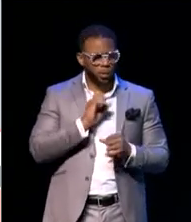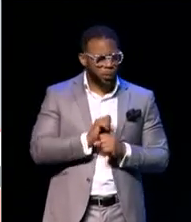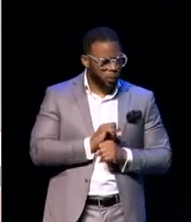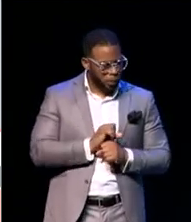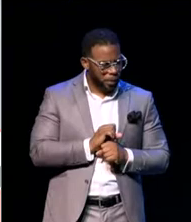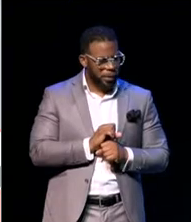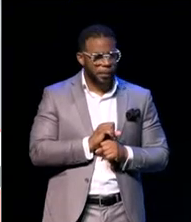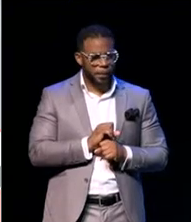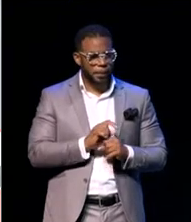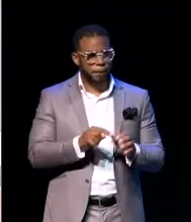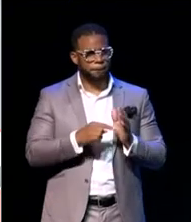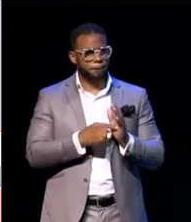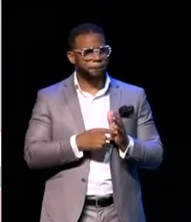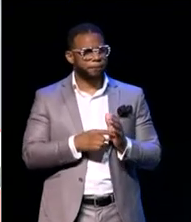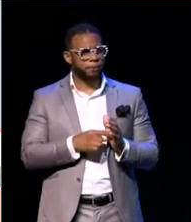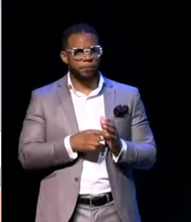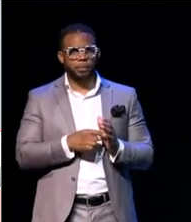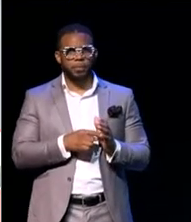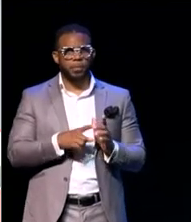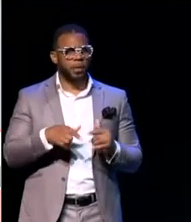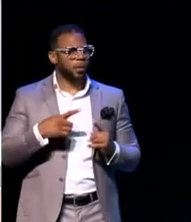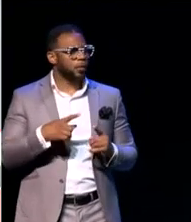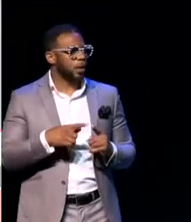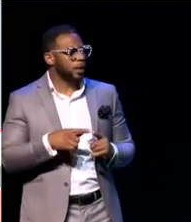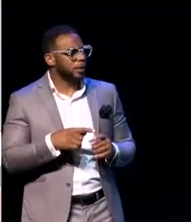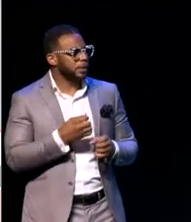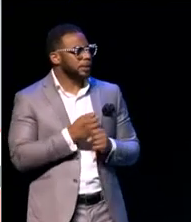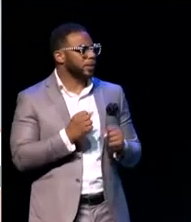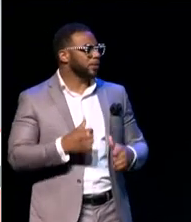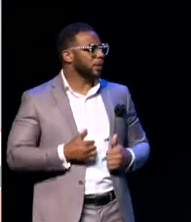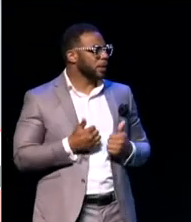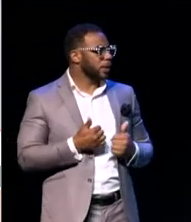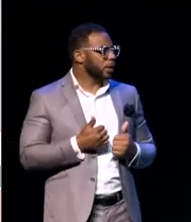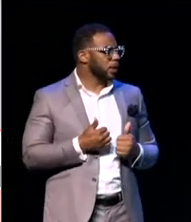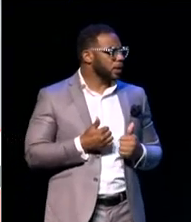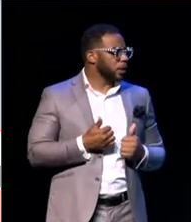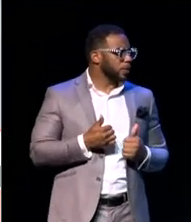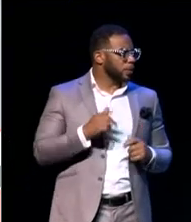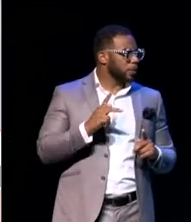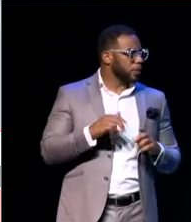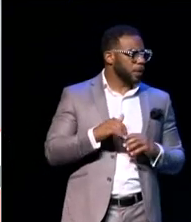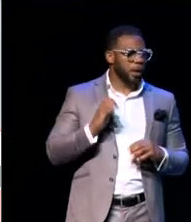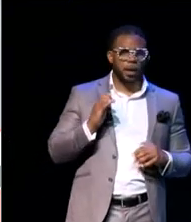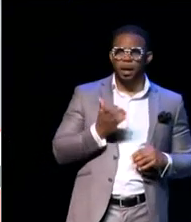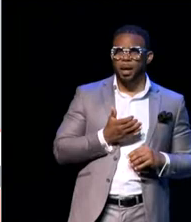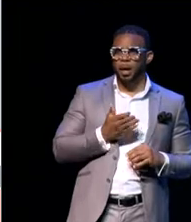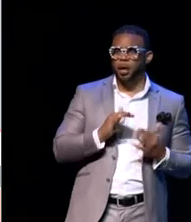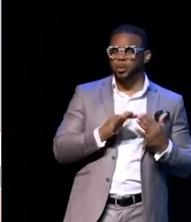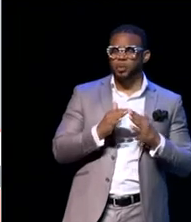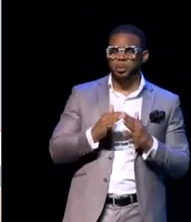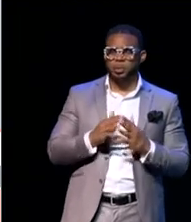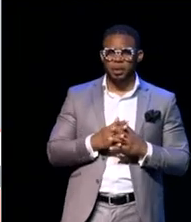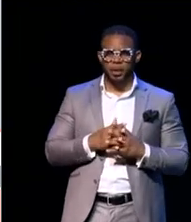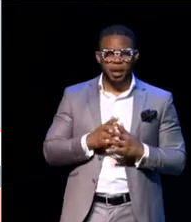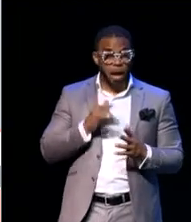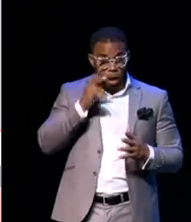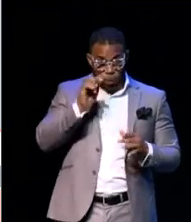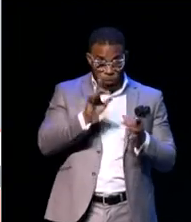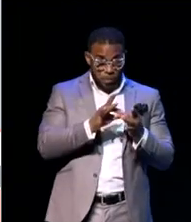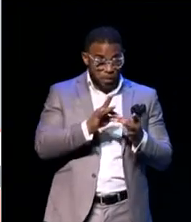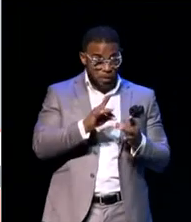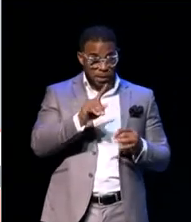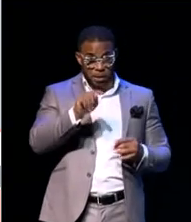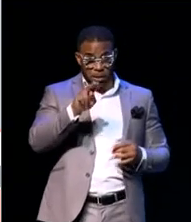really demonstrates as far as saving lives of people in our community. I heard you